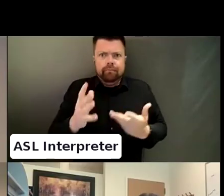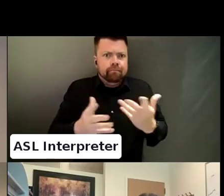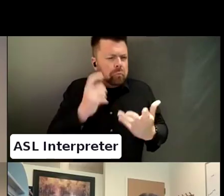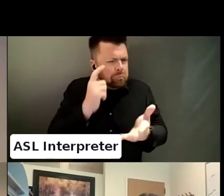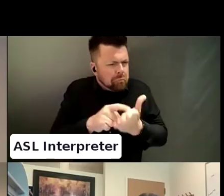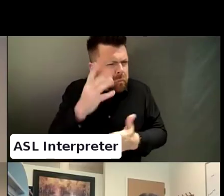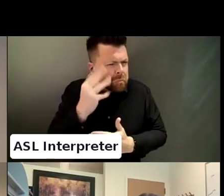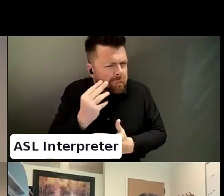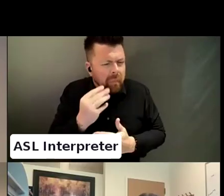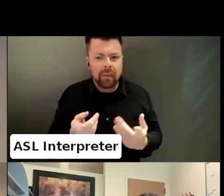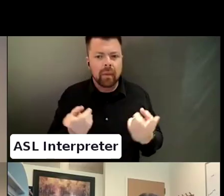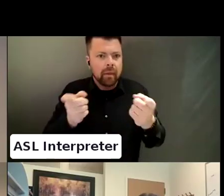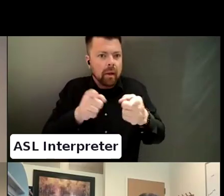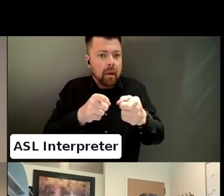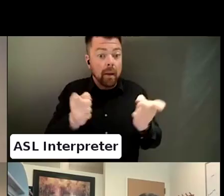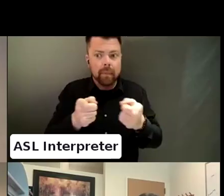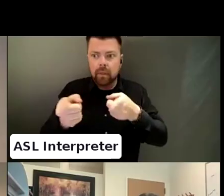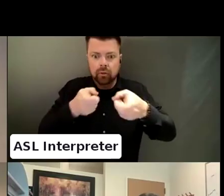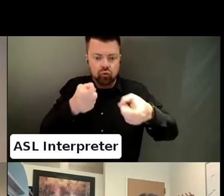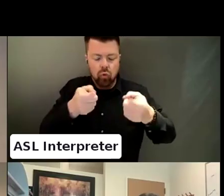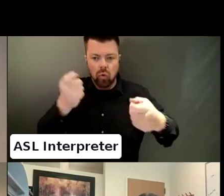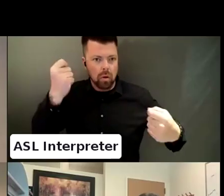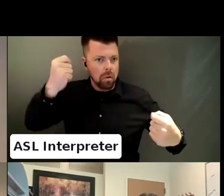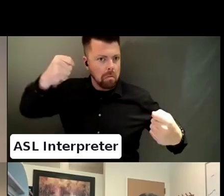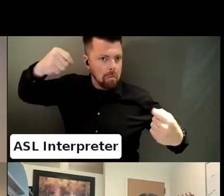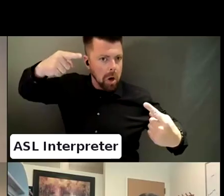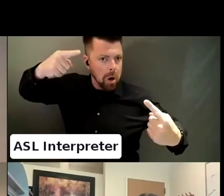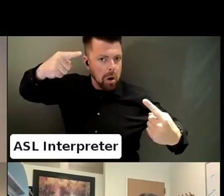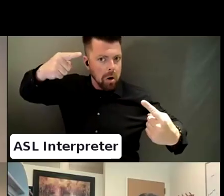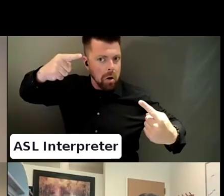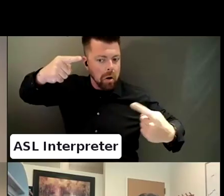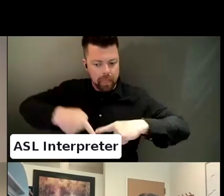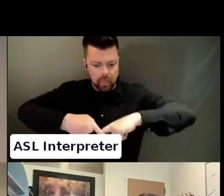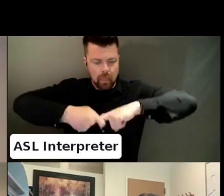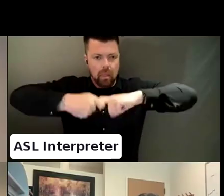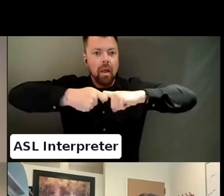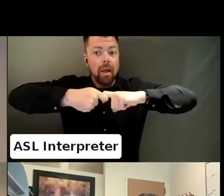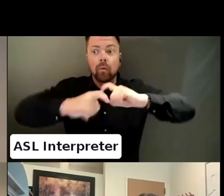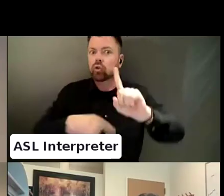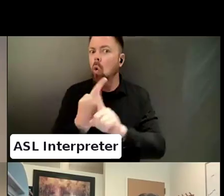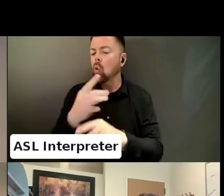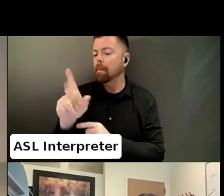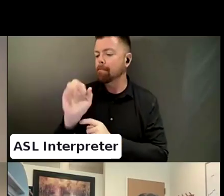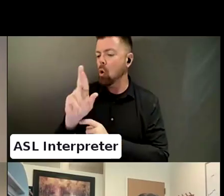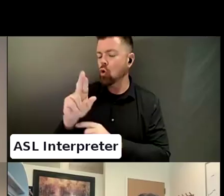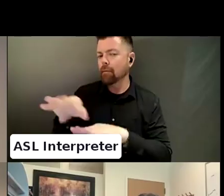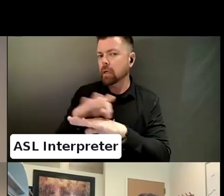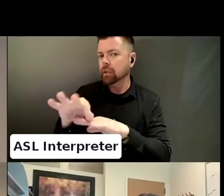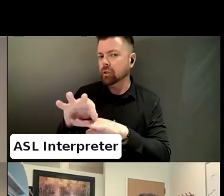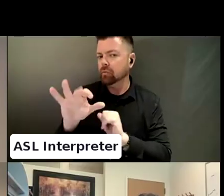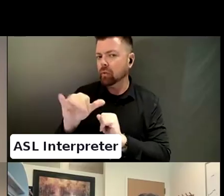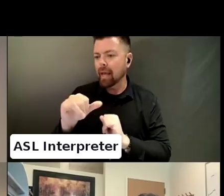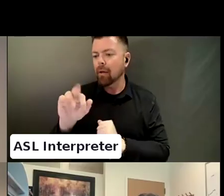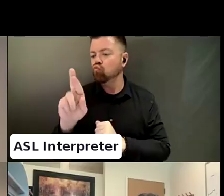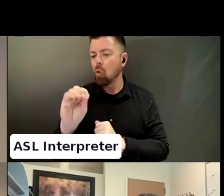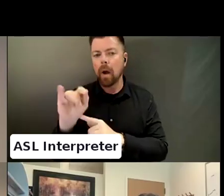the control stopped. That is, it was solely a motor function that was being restored with that robotic